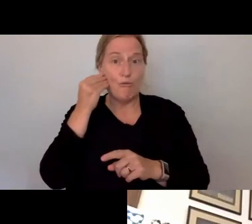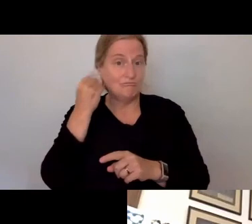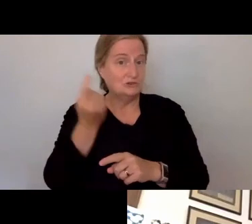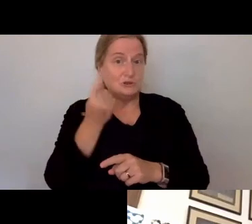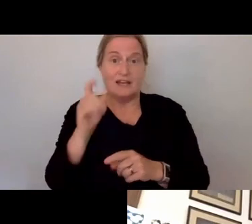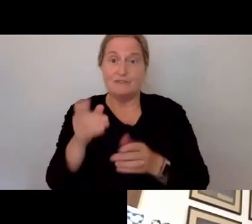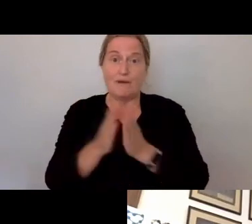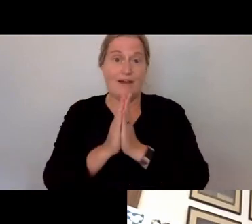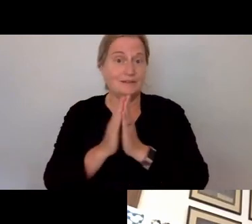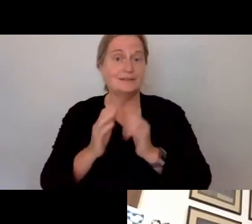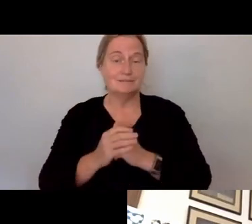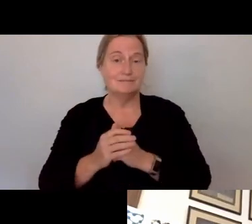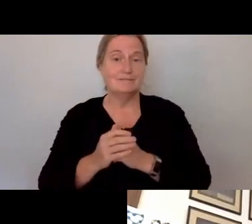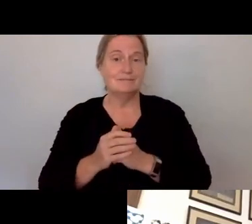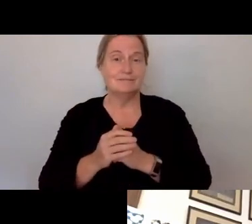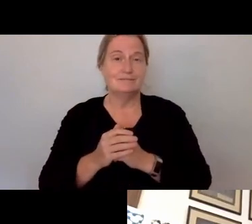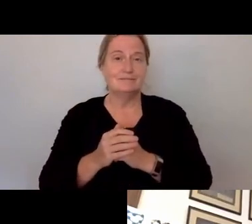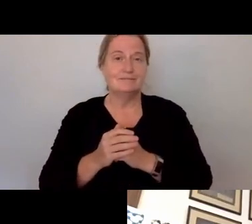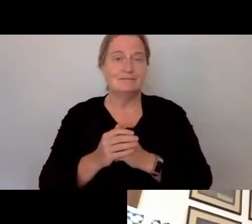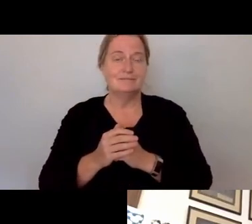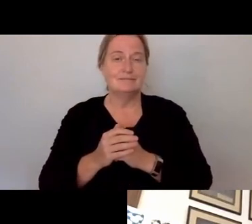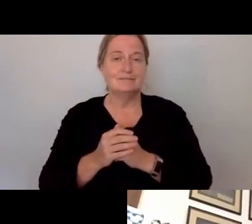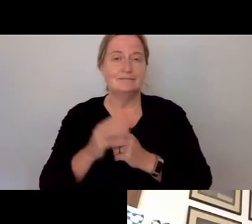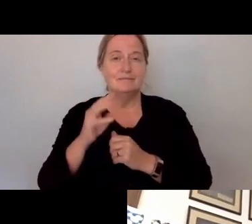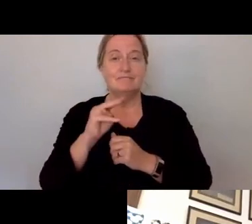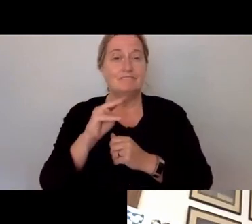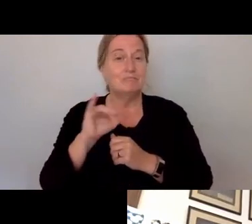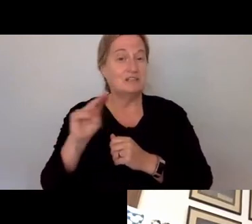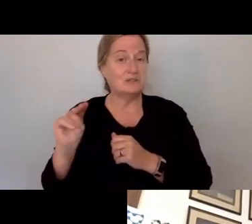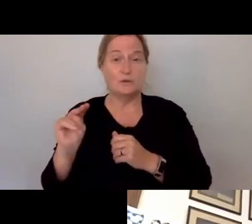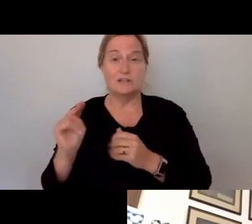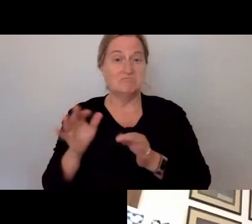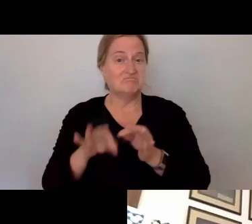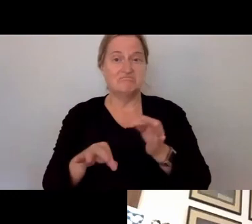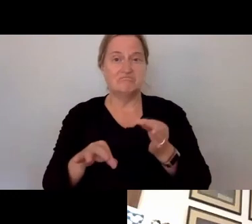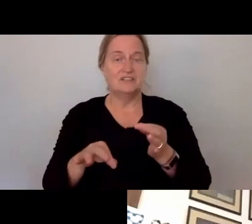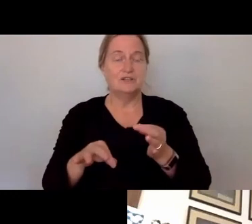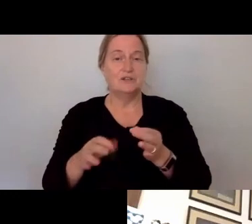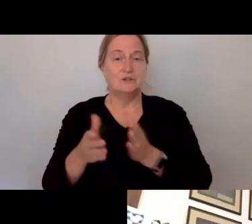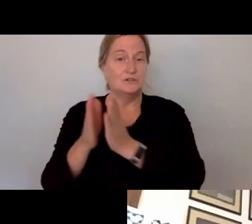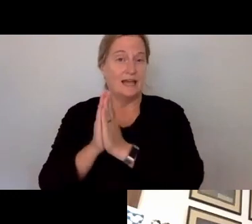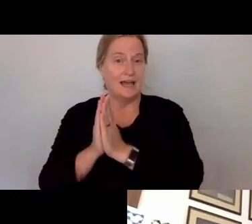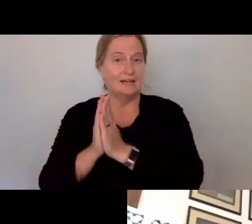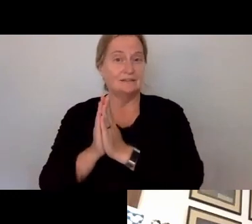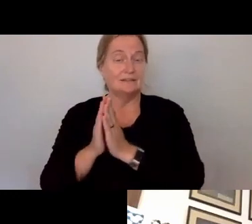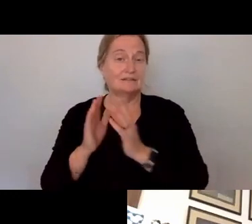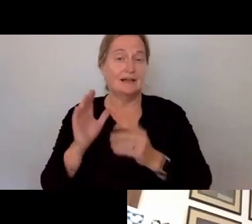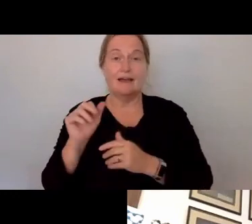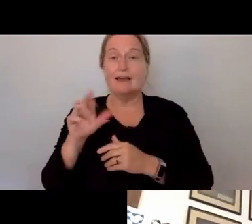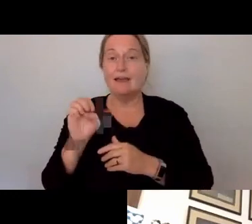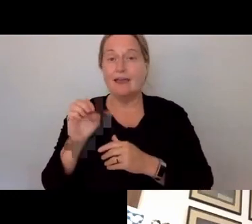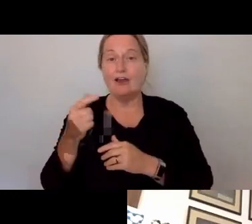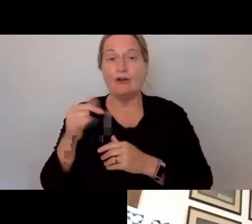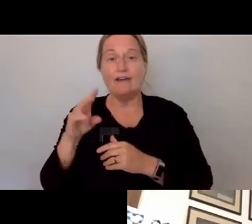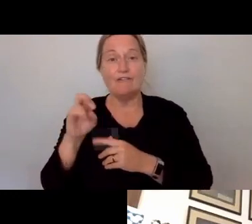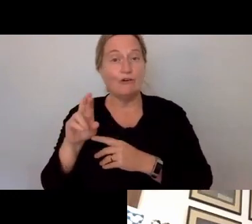I think Minnesota is there simply you request that a caregiver could call and then you have to sign your own name